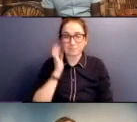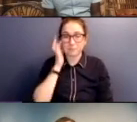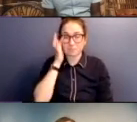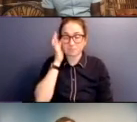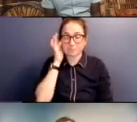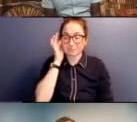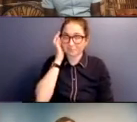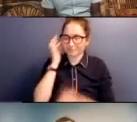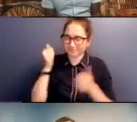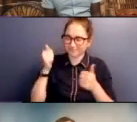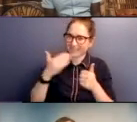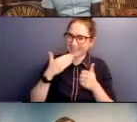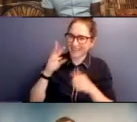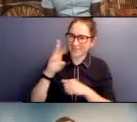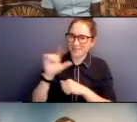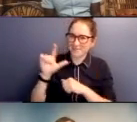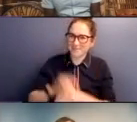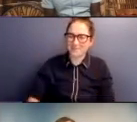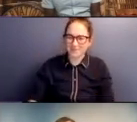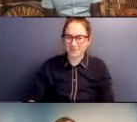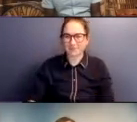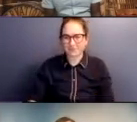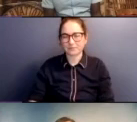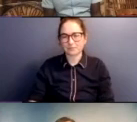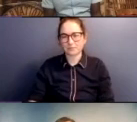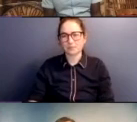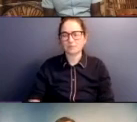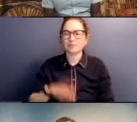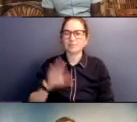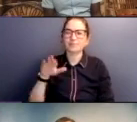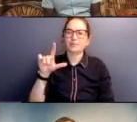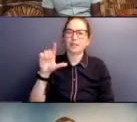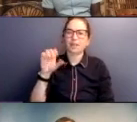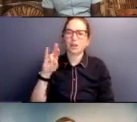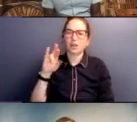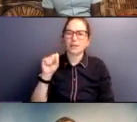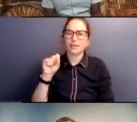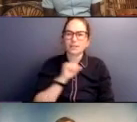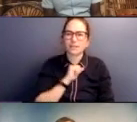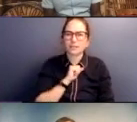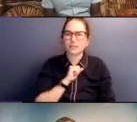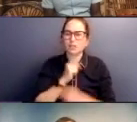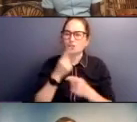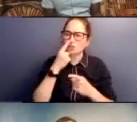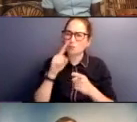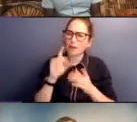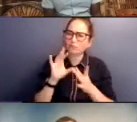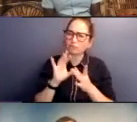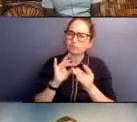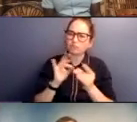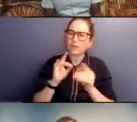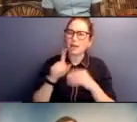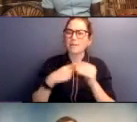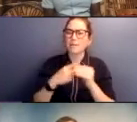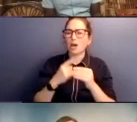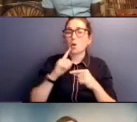Excellent. Thank you so much, Will. So, Lewis. Yes. Can you talk a little bit about when